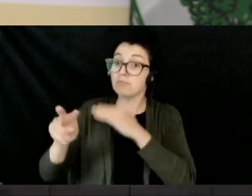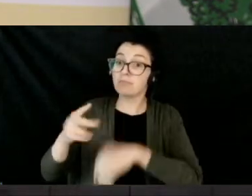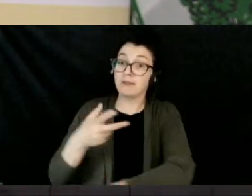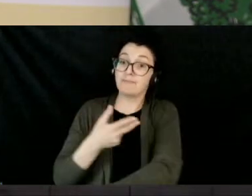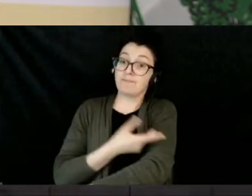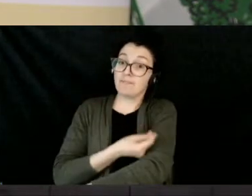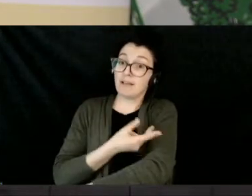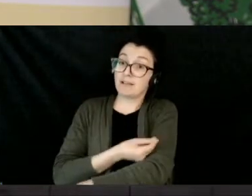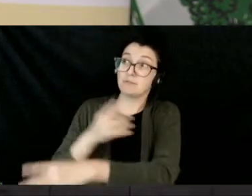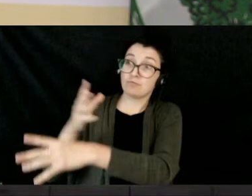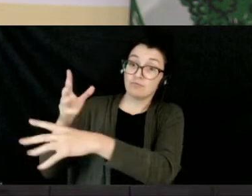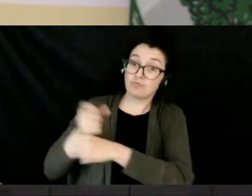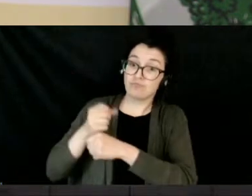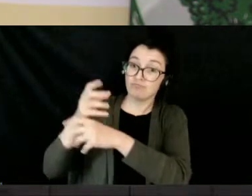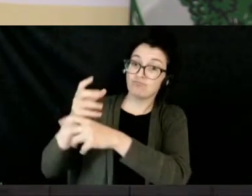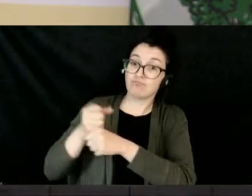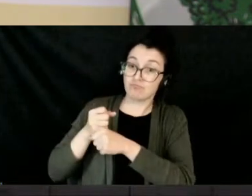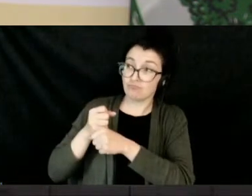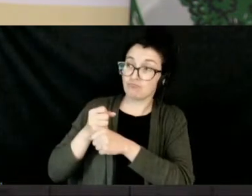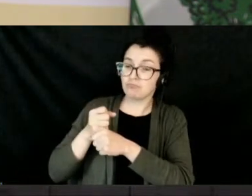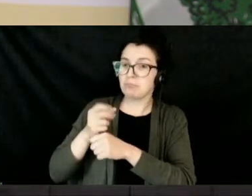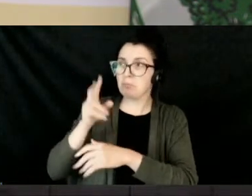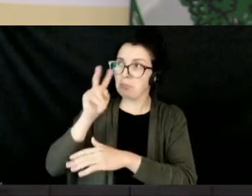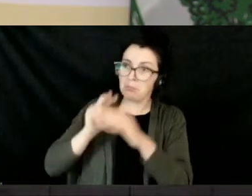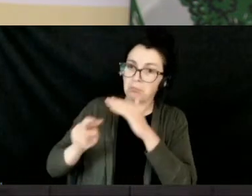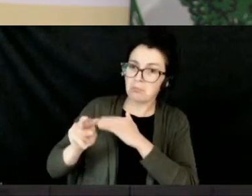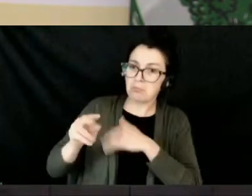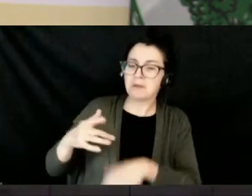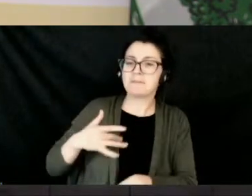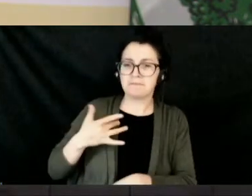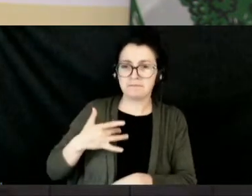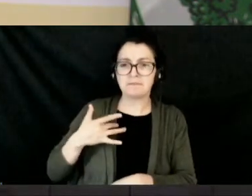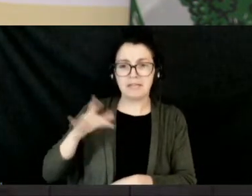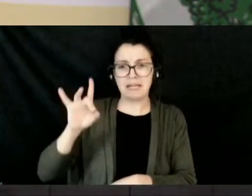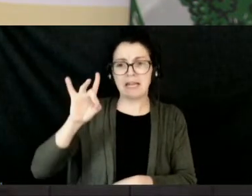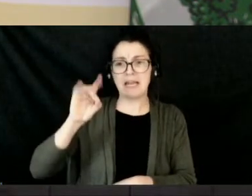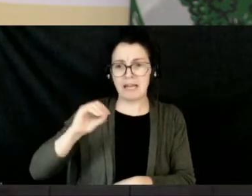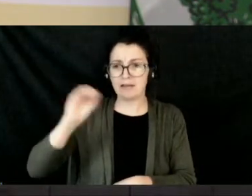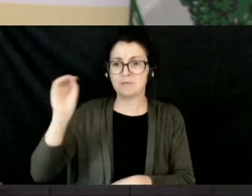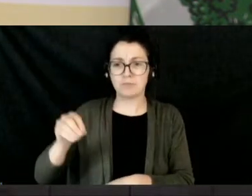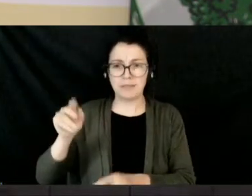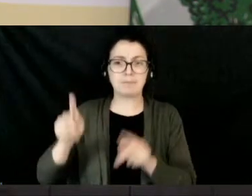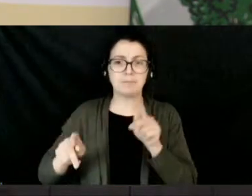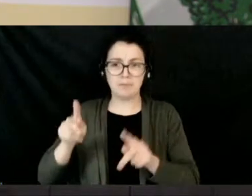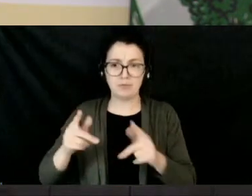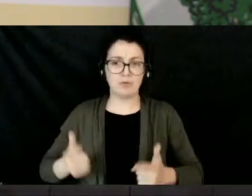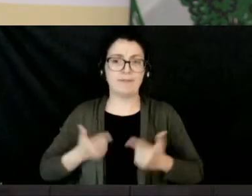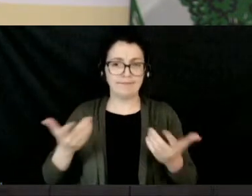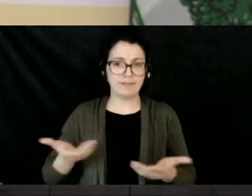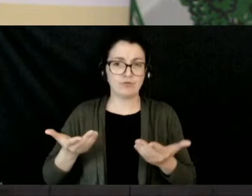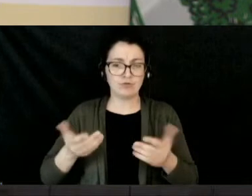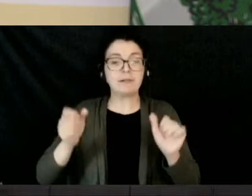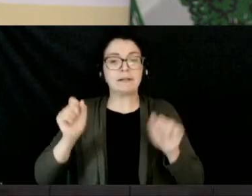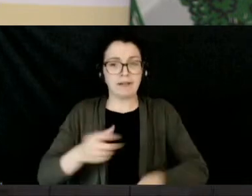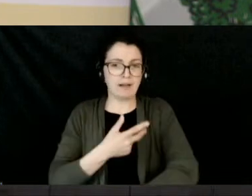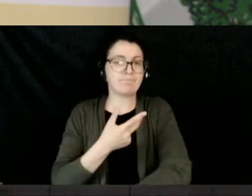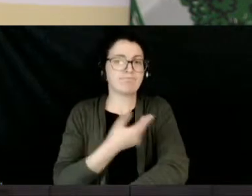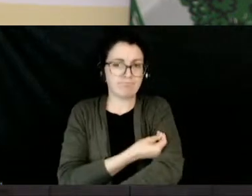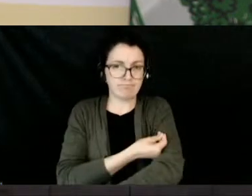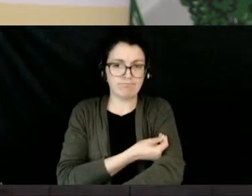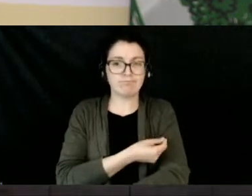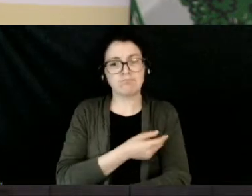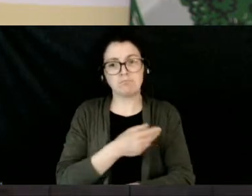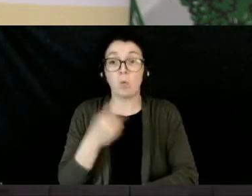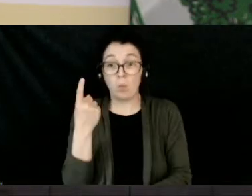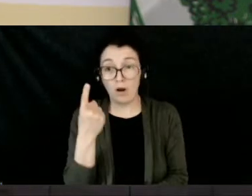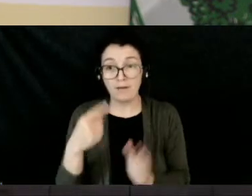of vaccinations, we are confident that 80% of Islanders will be vaccinated before the end of June with 1 dose, and that all